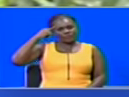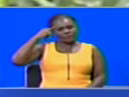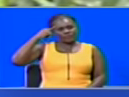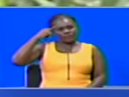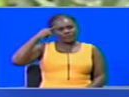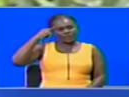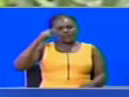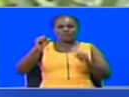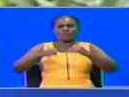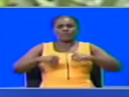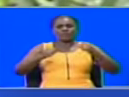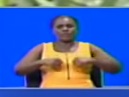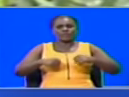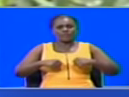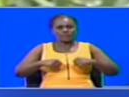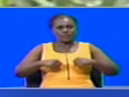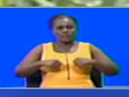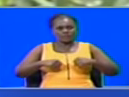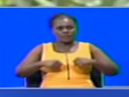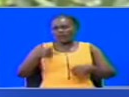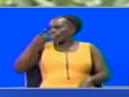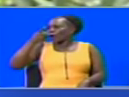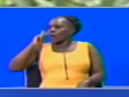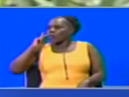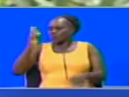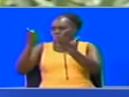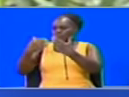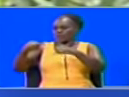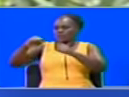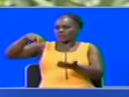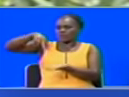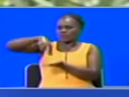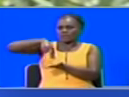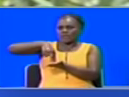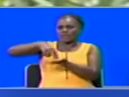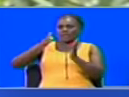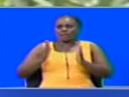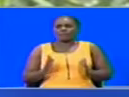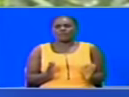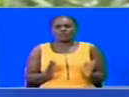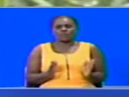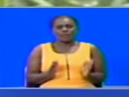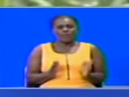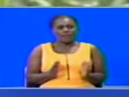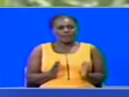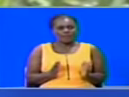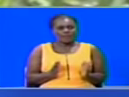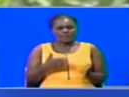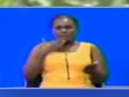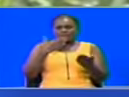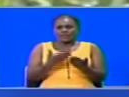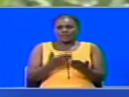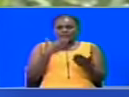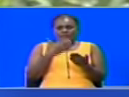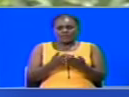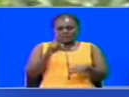the possibility of Stephen Kalonzo Musyoka as the presidential candidate for the alliance. Thank you very much for